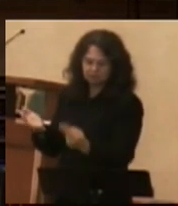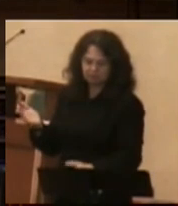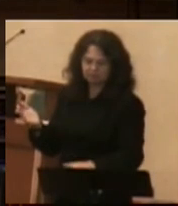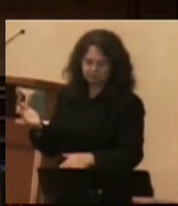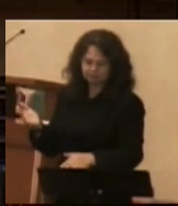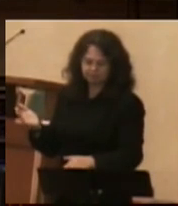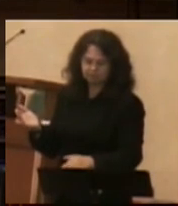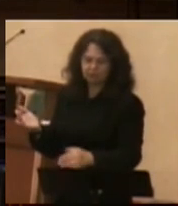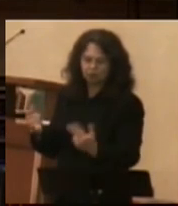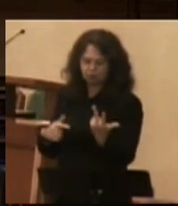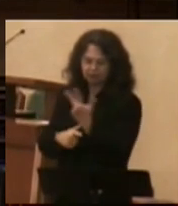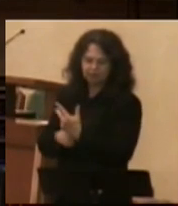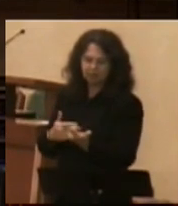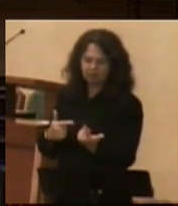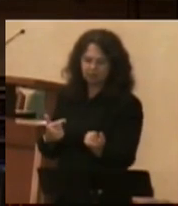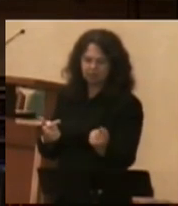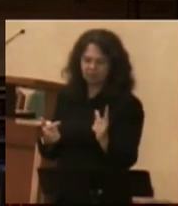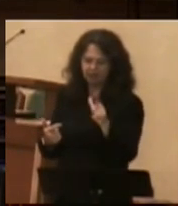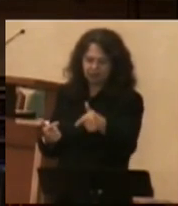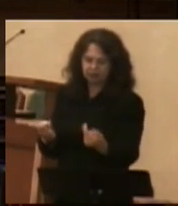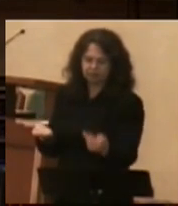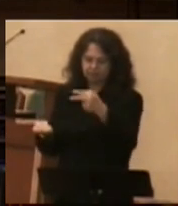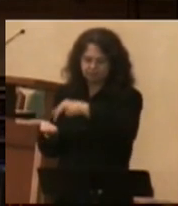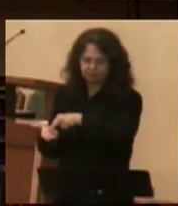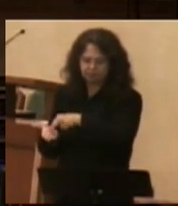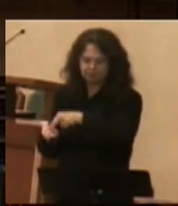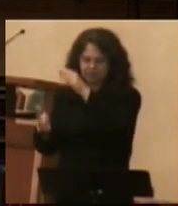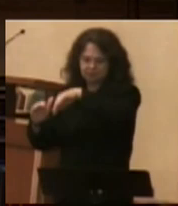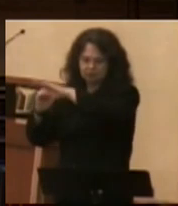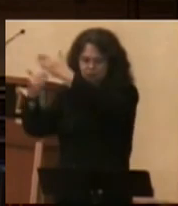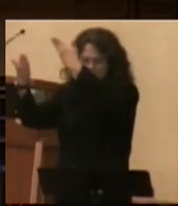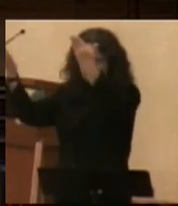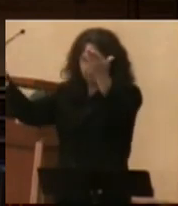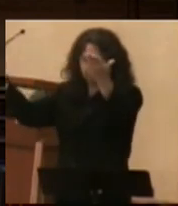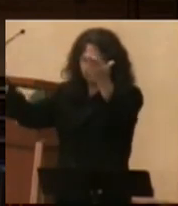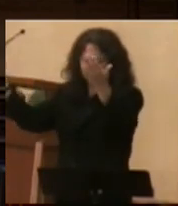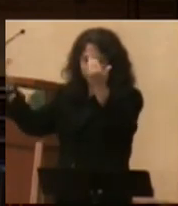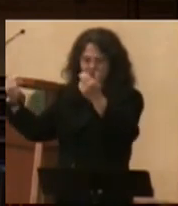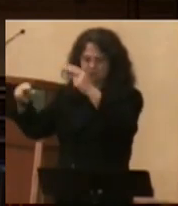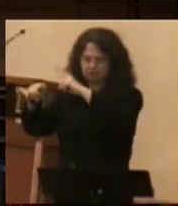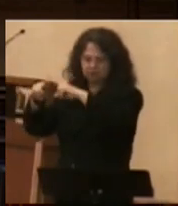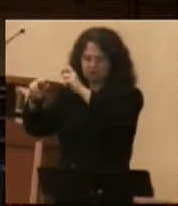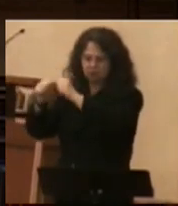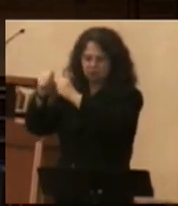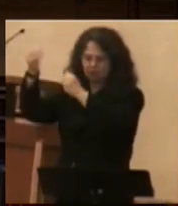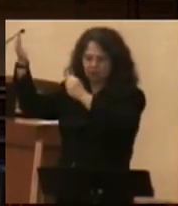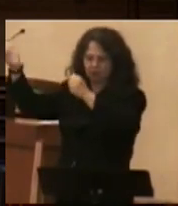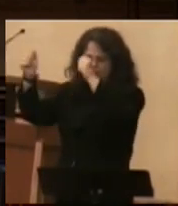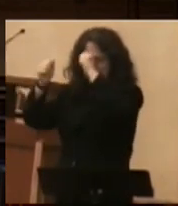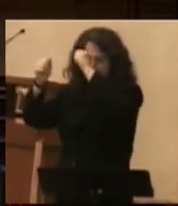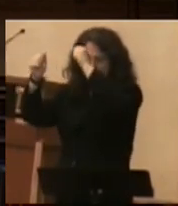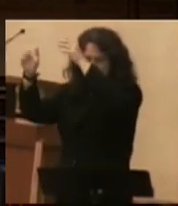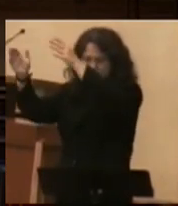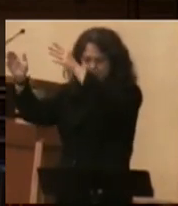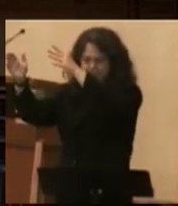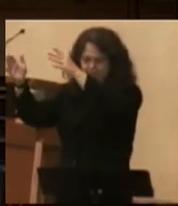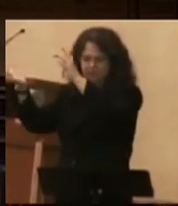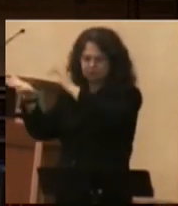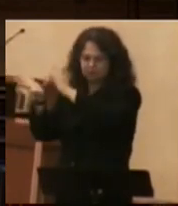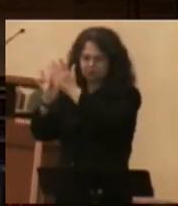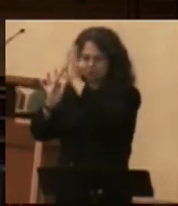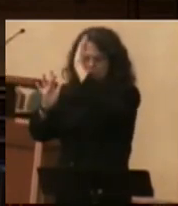dead. On the third day he rose again. He ascended into heaven. He is seated at the right hand of the